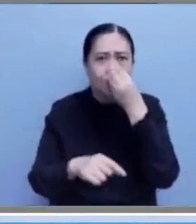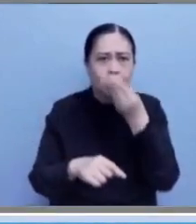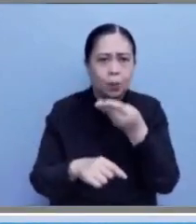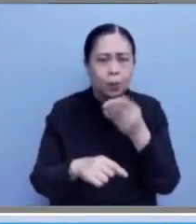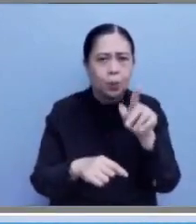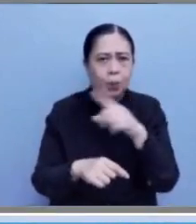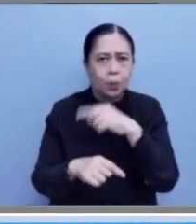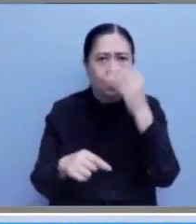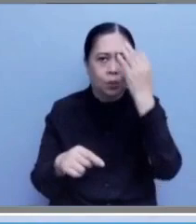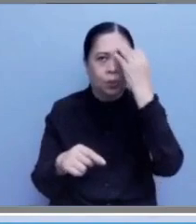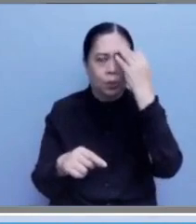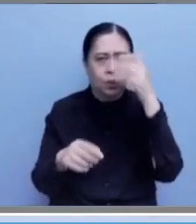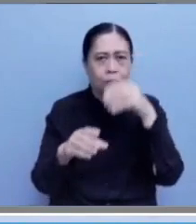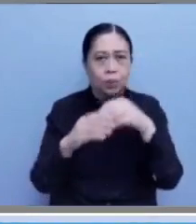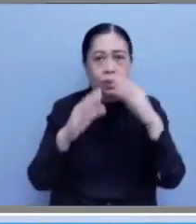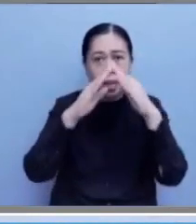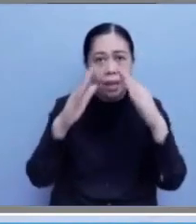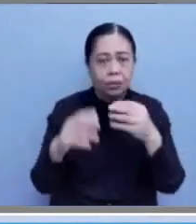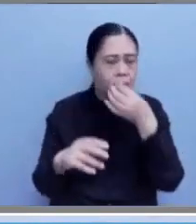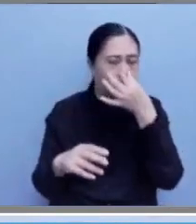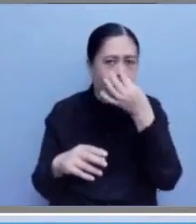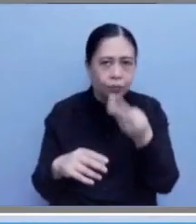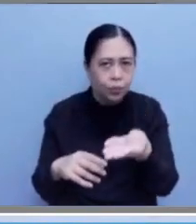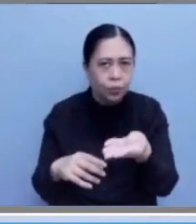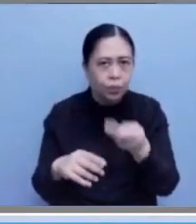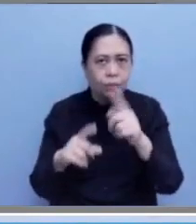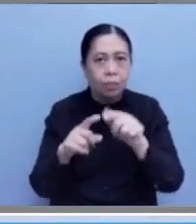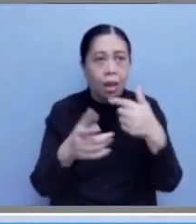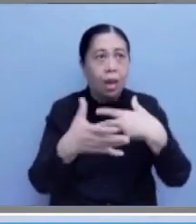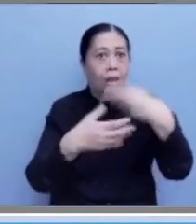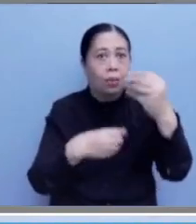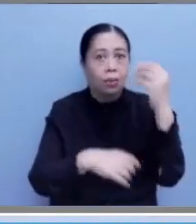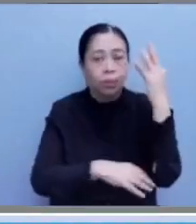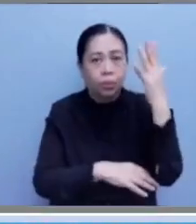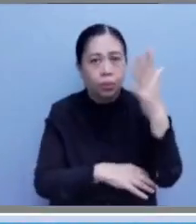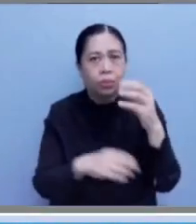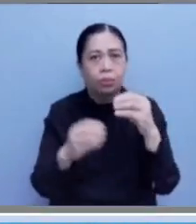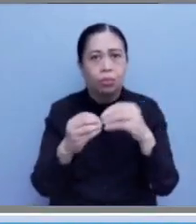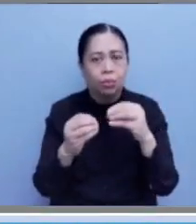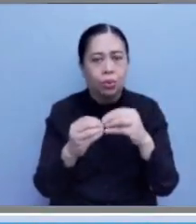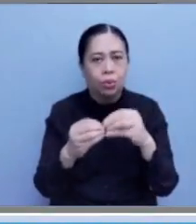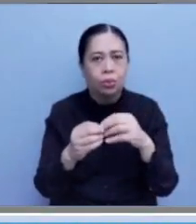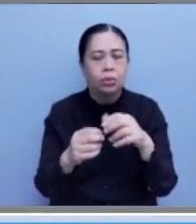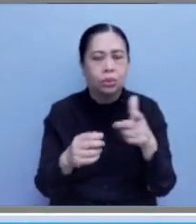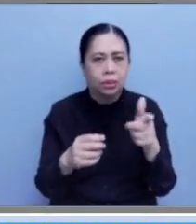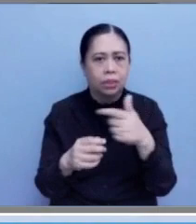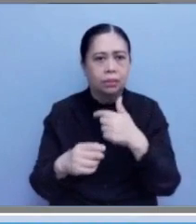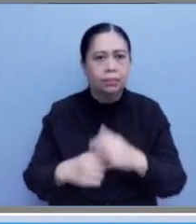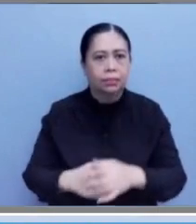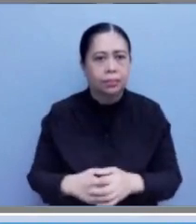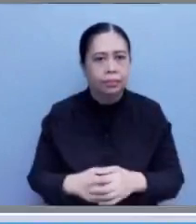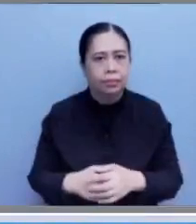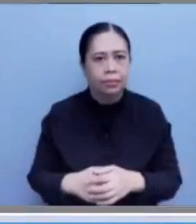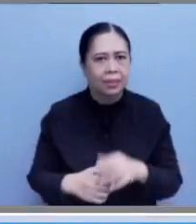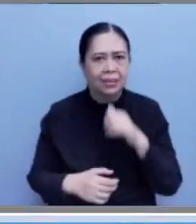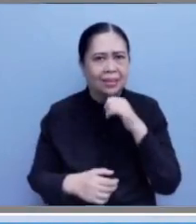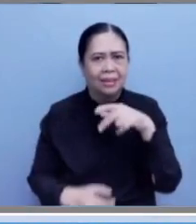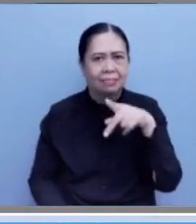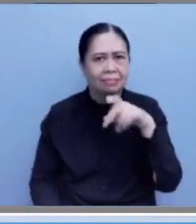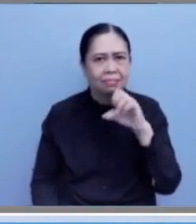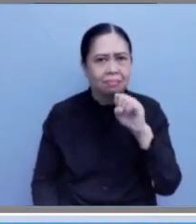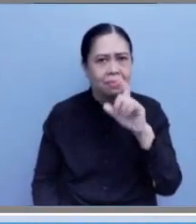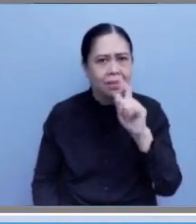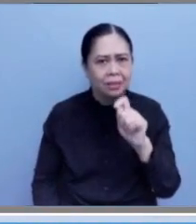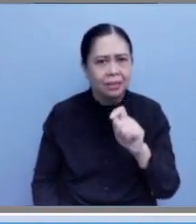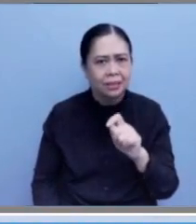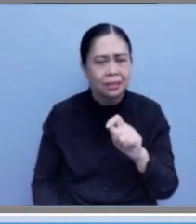the ones you see sa bahay. The rest are non-pests, hindi pests, hindi peste. So,